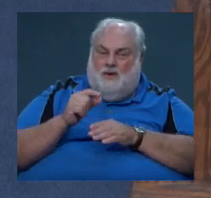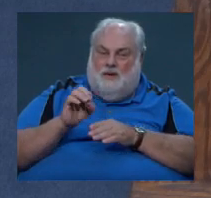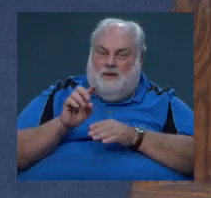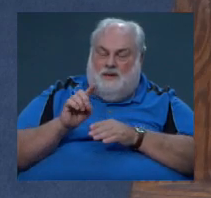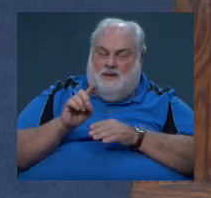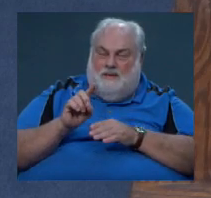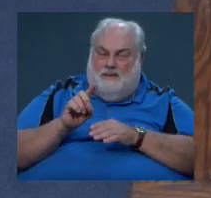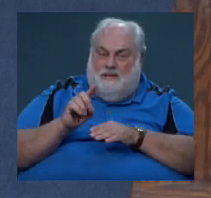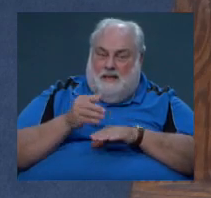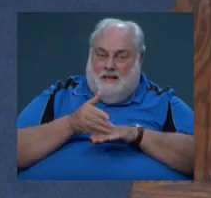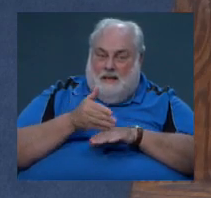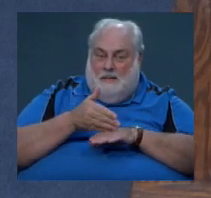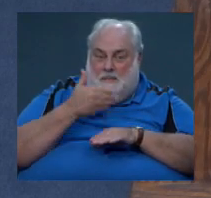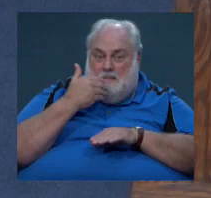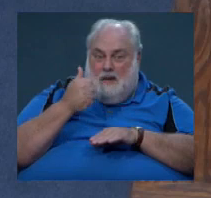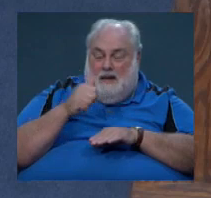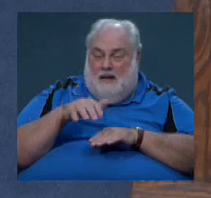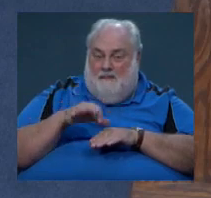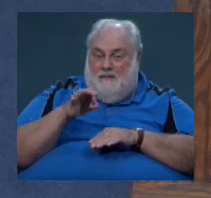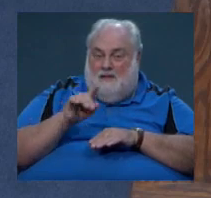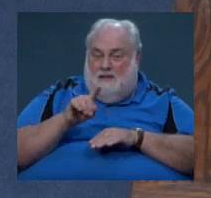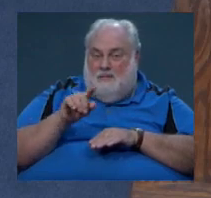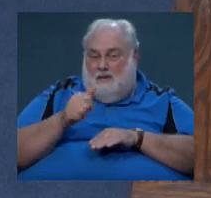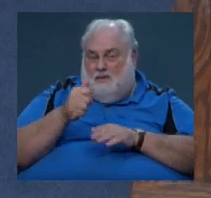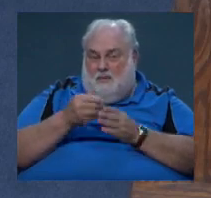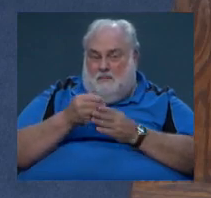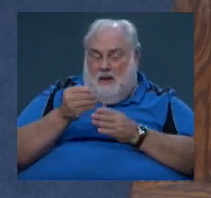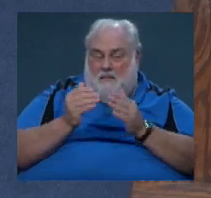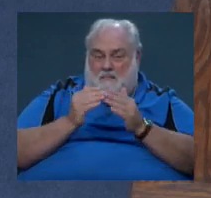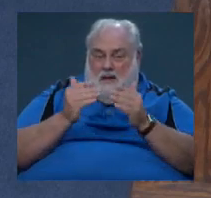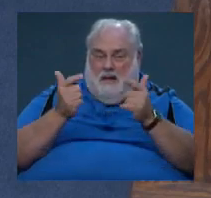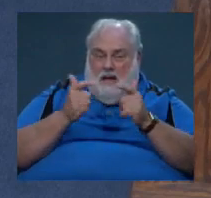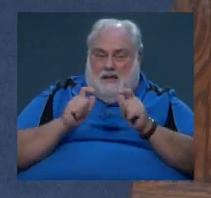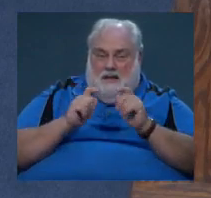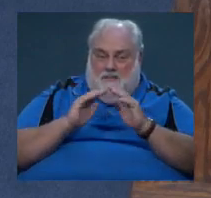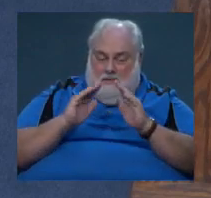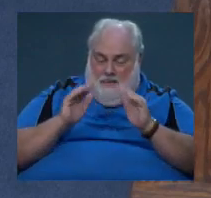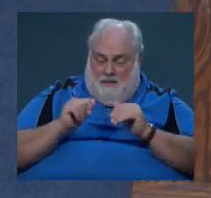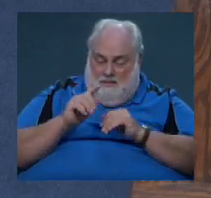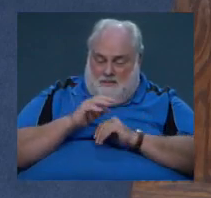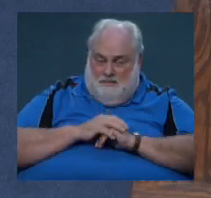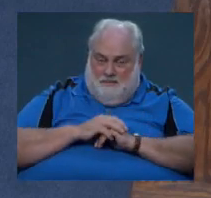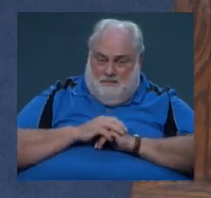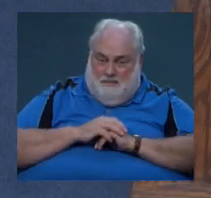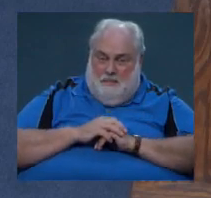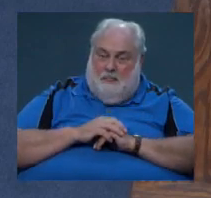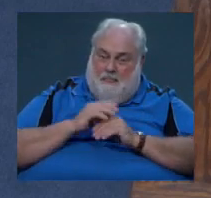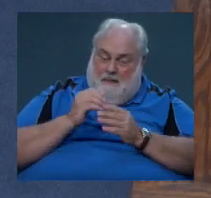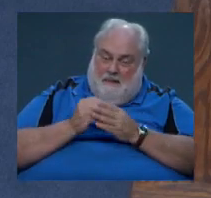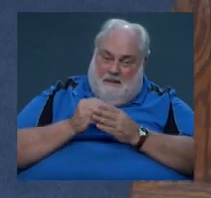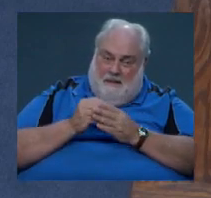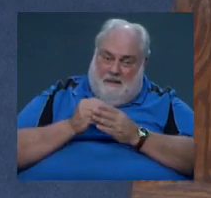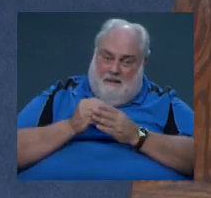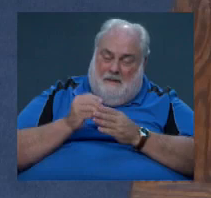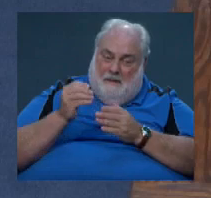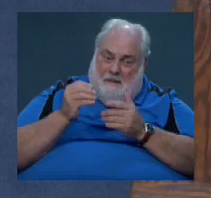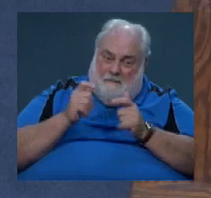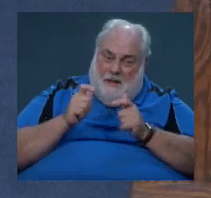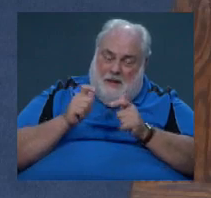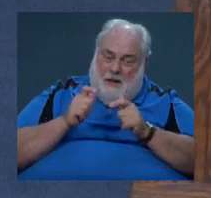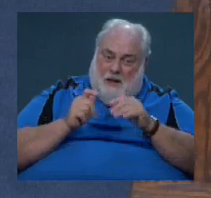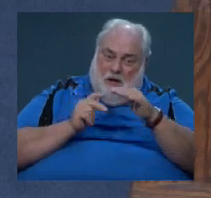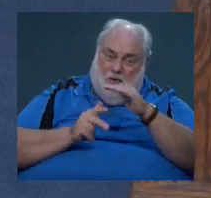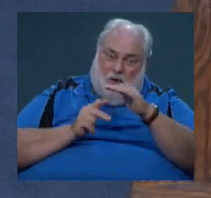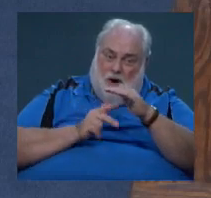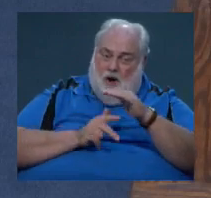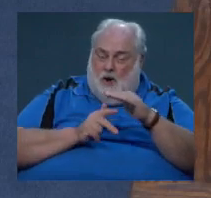gotten better, and he can find somebody to buy a big house if he builds it. He can build a big